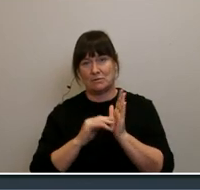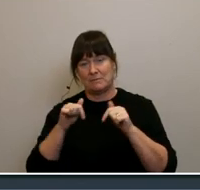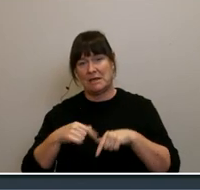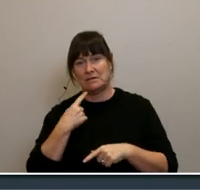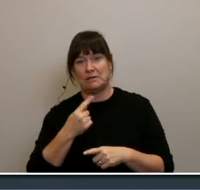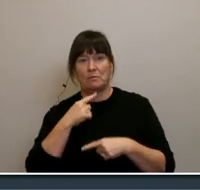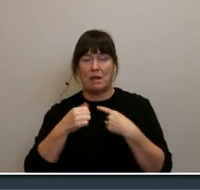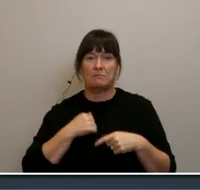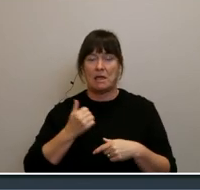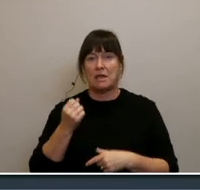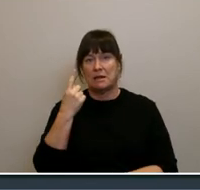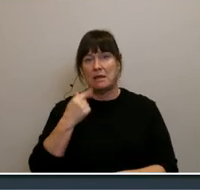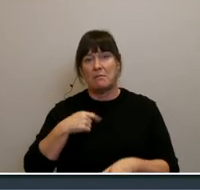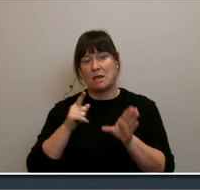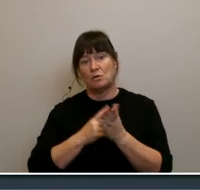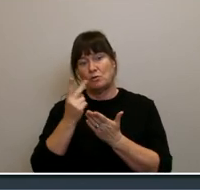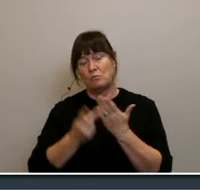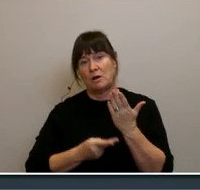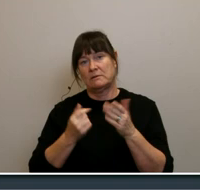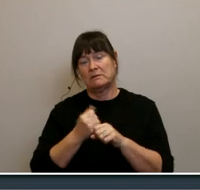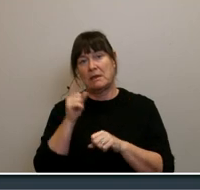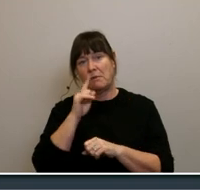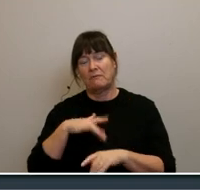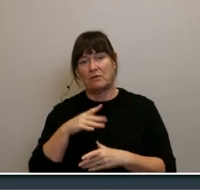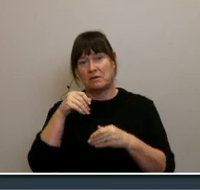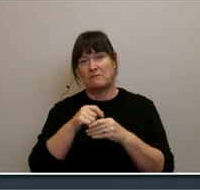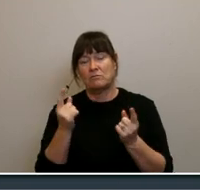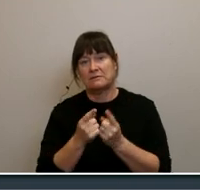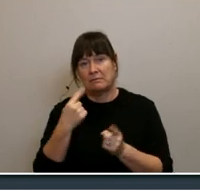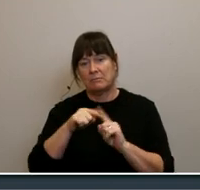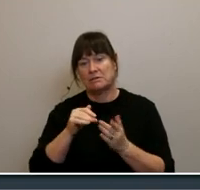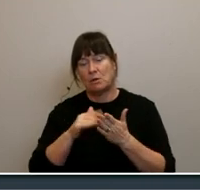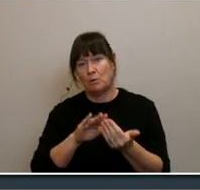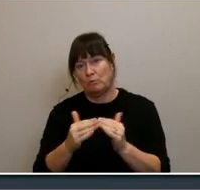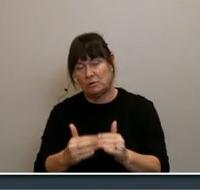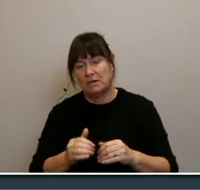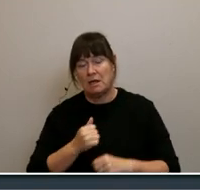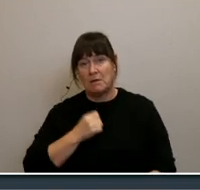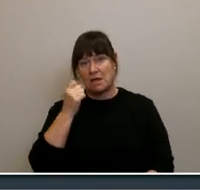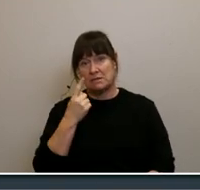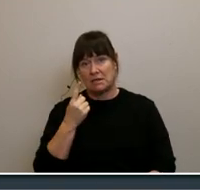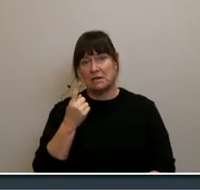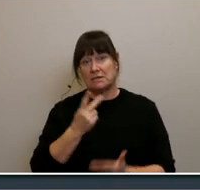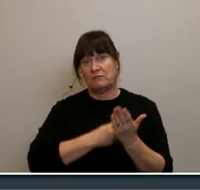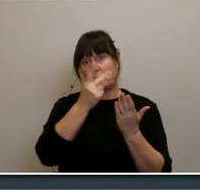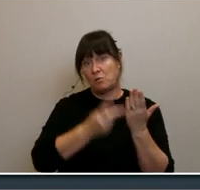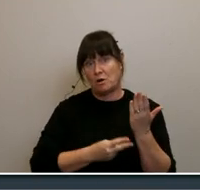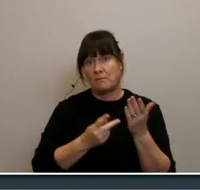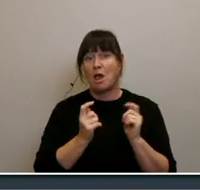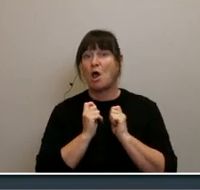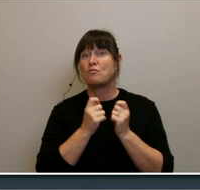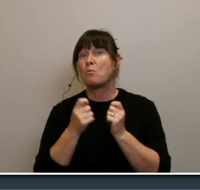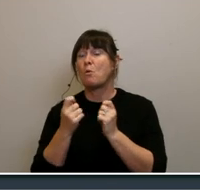youth program is to make people feel like they are part of something and to help the community. My ideas for a program, a